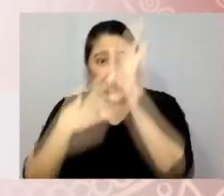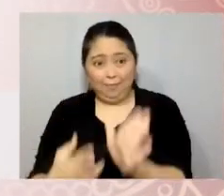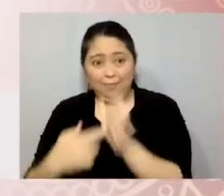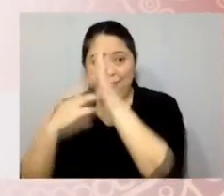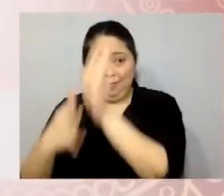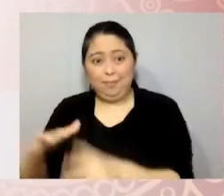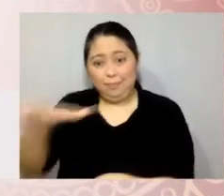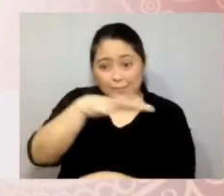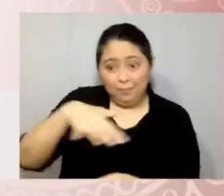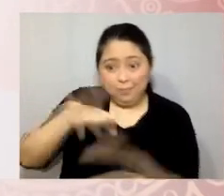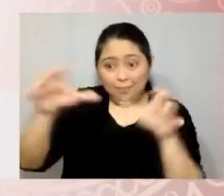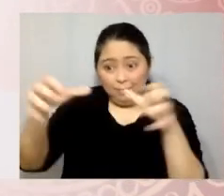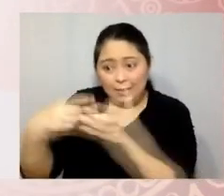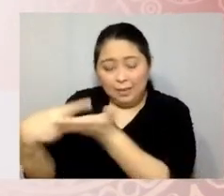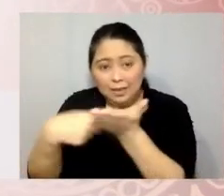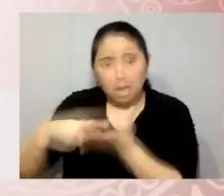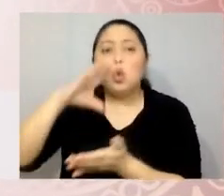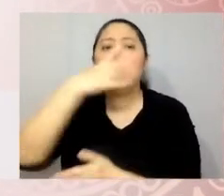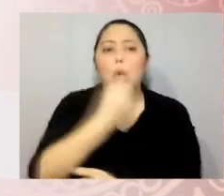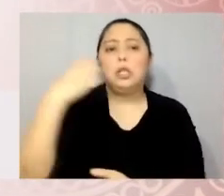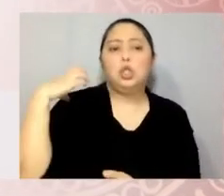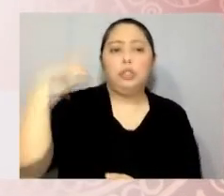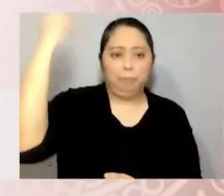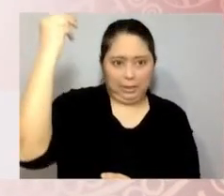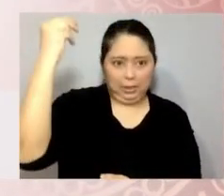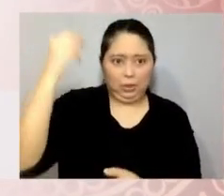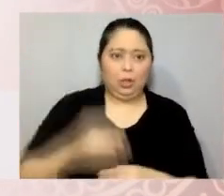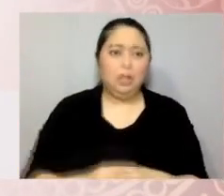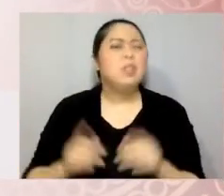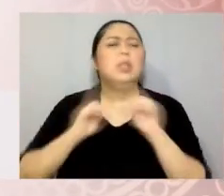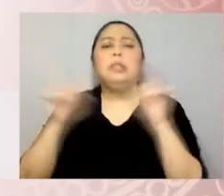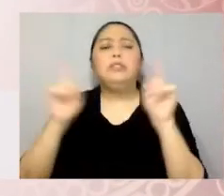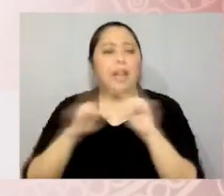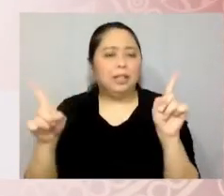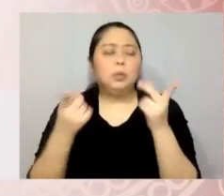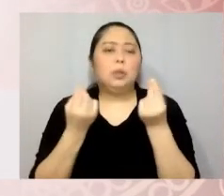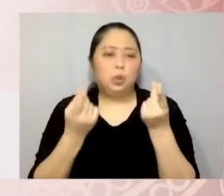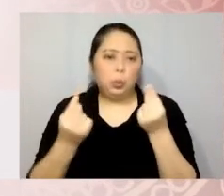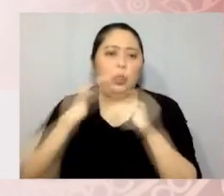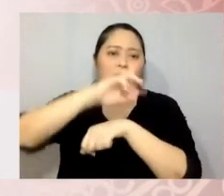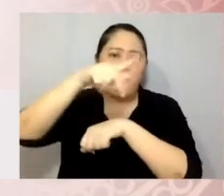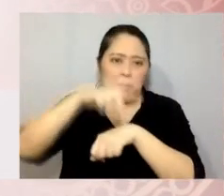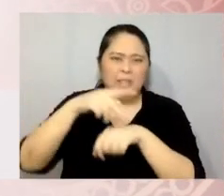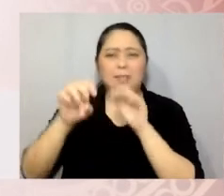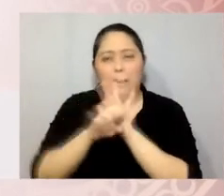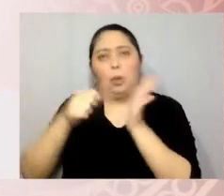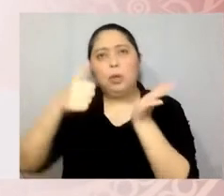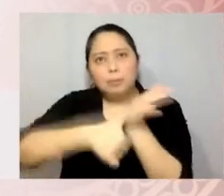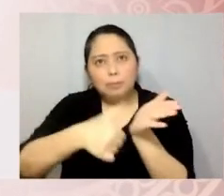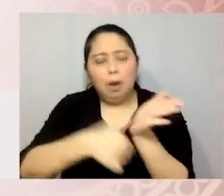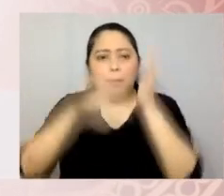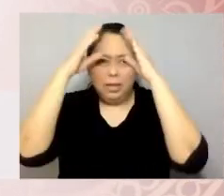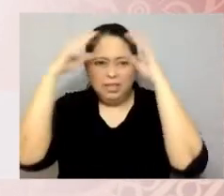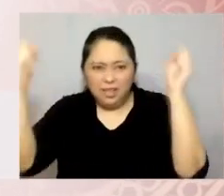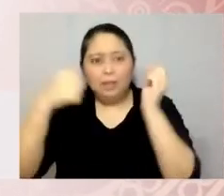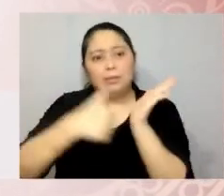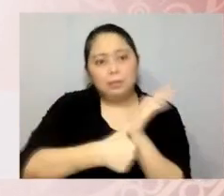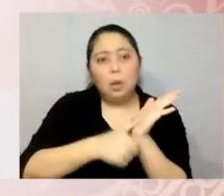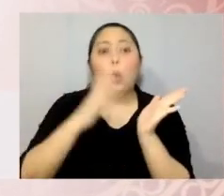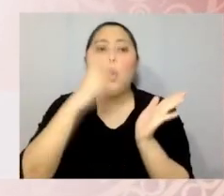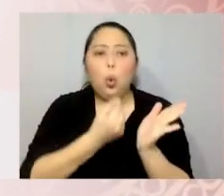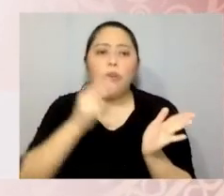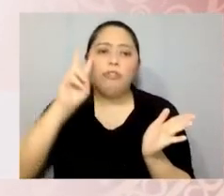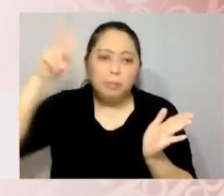the presidential setup, where voters directly elect the president, the vice president, senators, aside from their lawmakers and